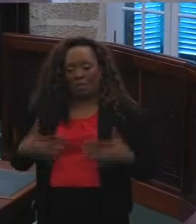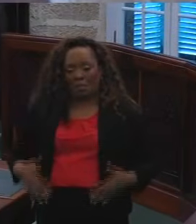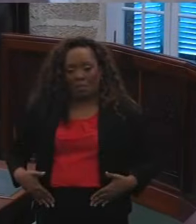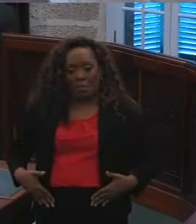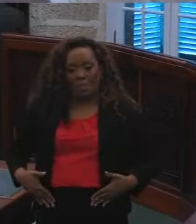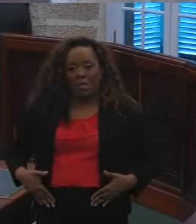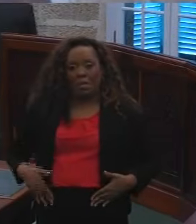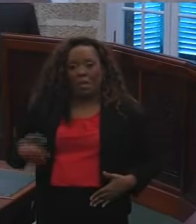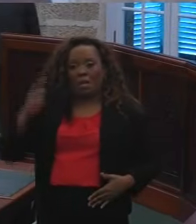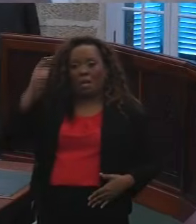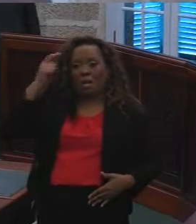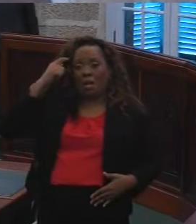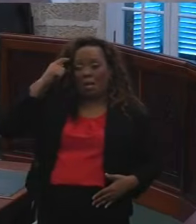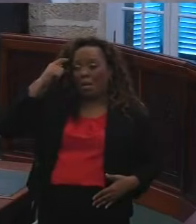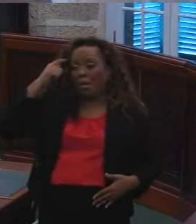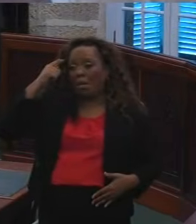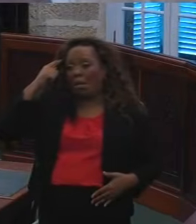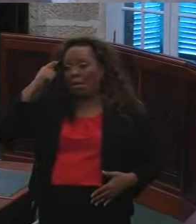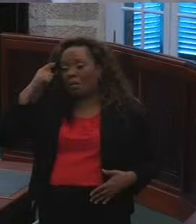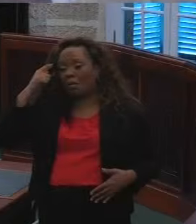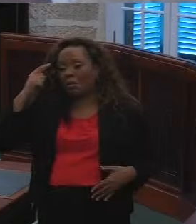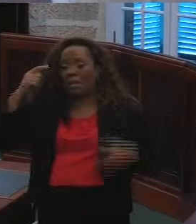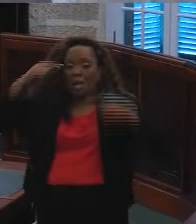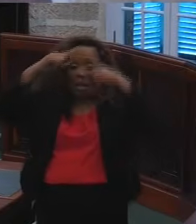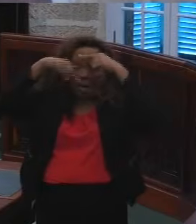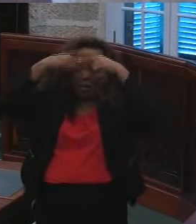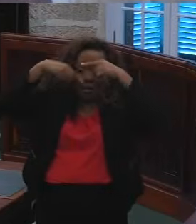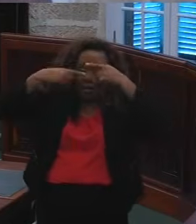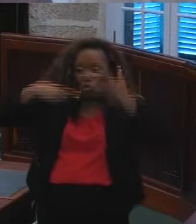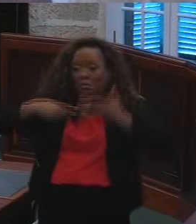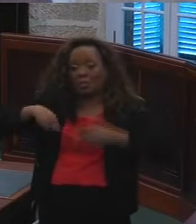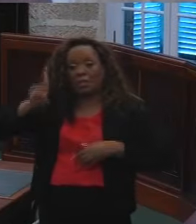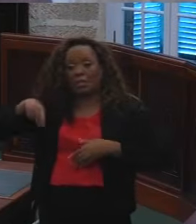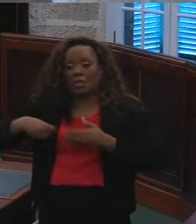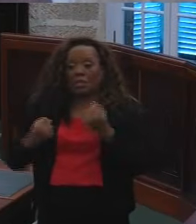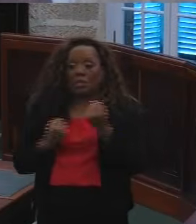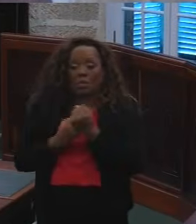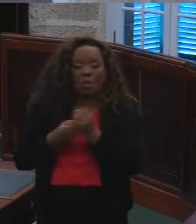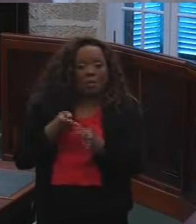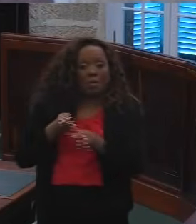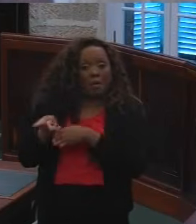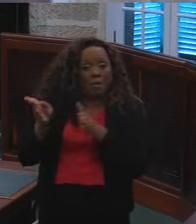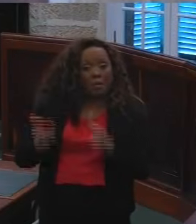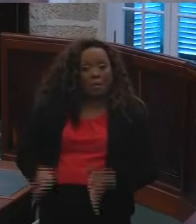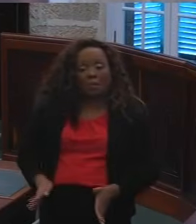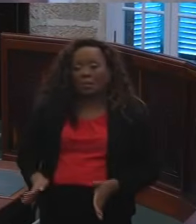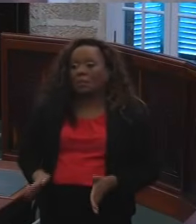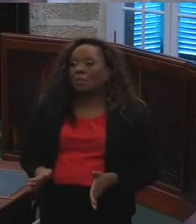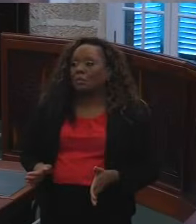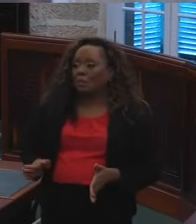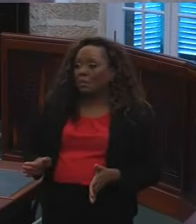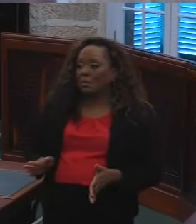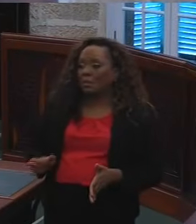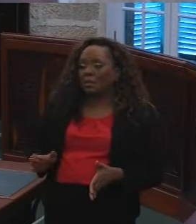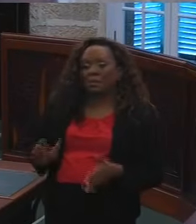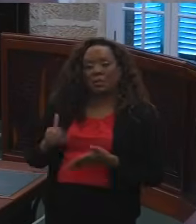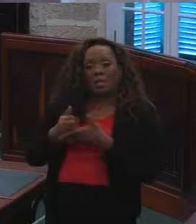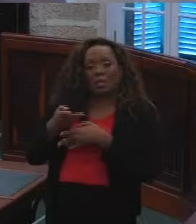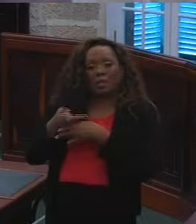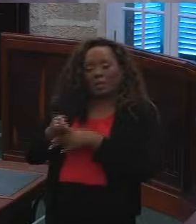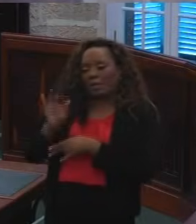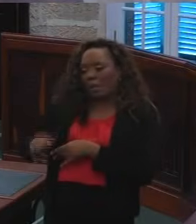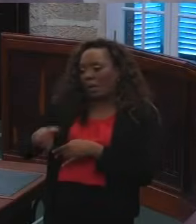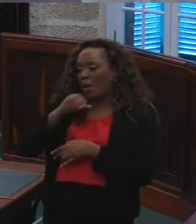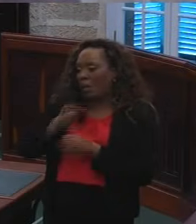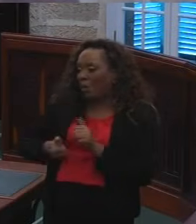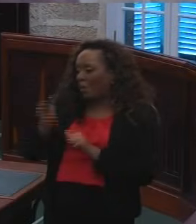mental, and of course this requires professional support, specialist professional support to administer that special care.